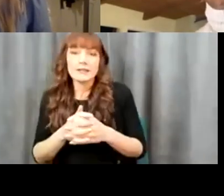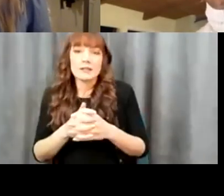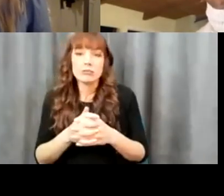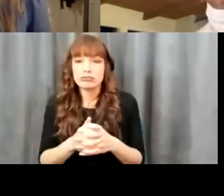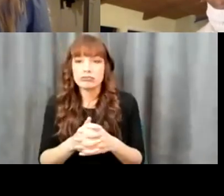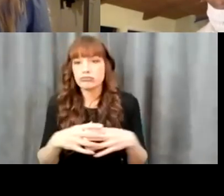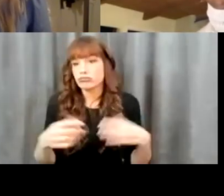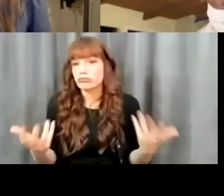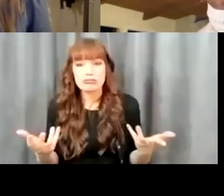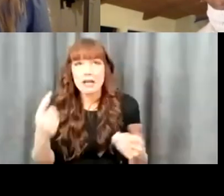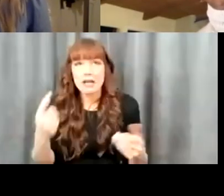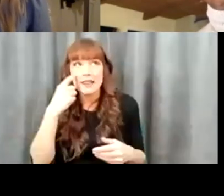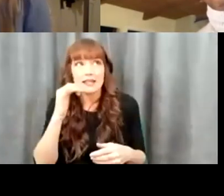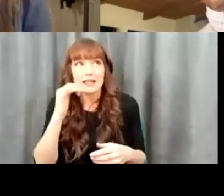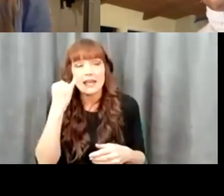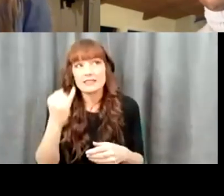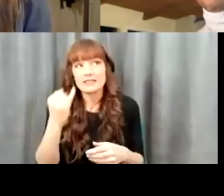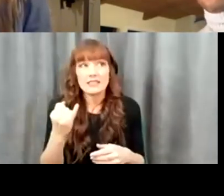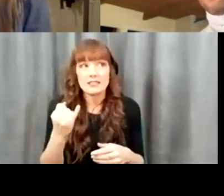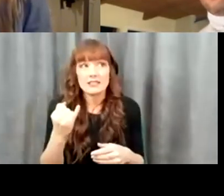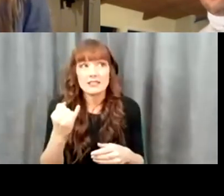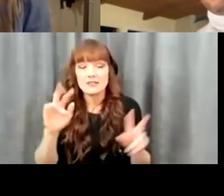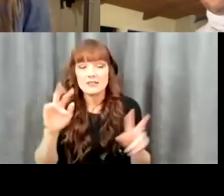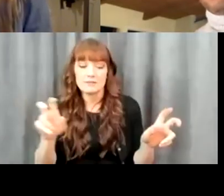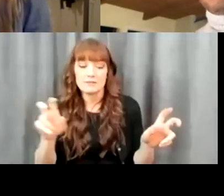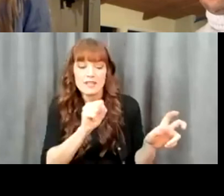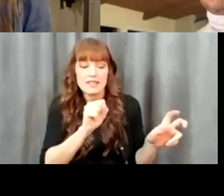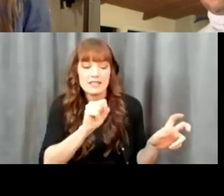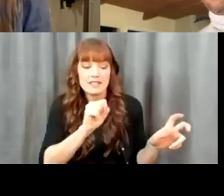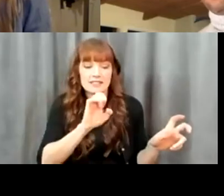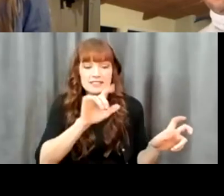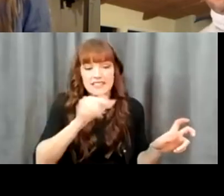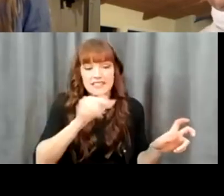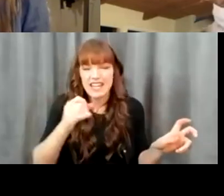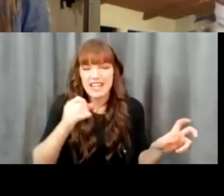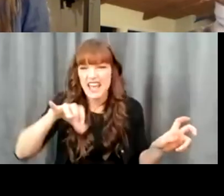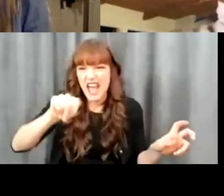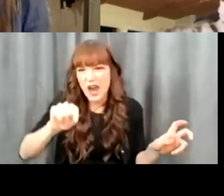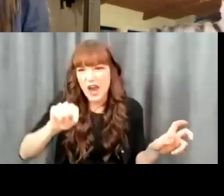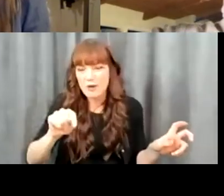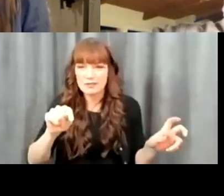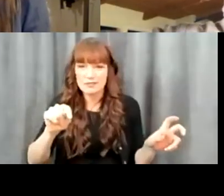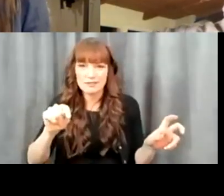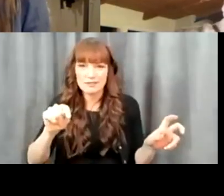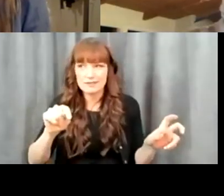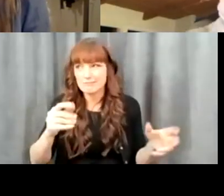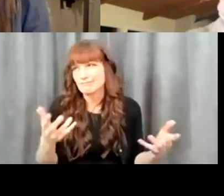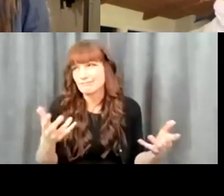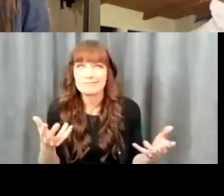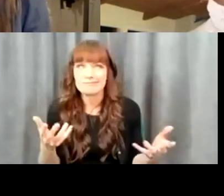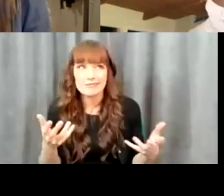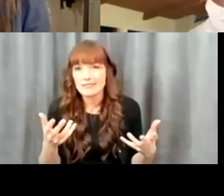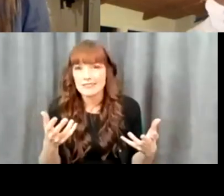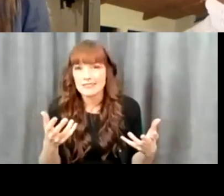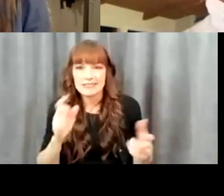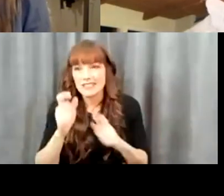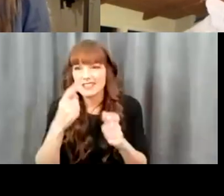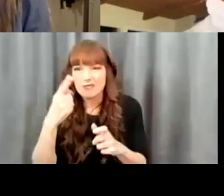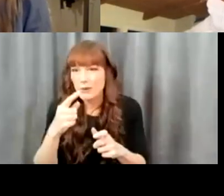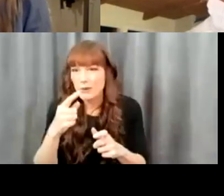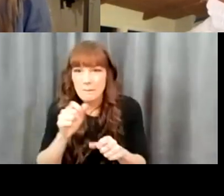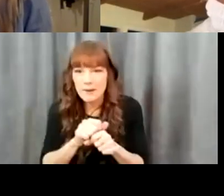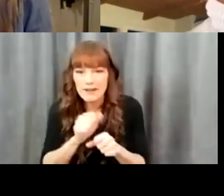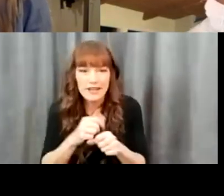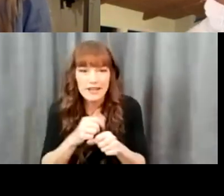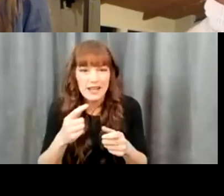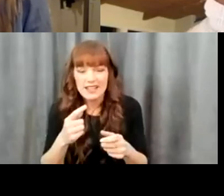I think that the idea of selling out is it's a big concept that gets used to kind of obfuscate a lot of smaller things. I